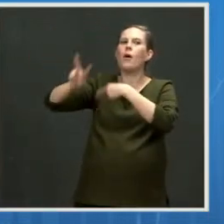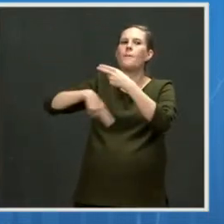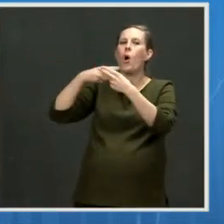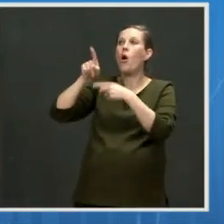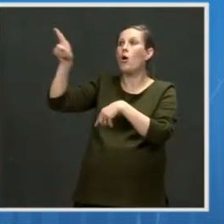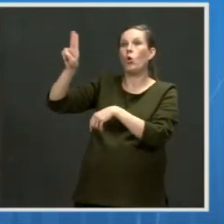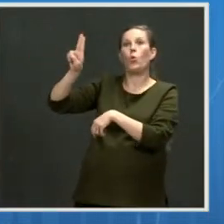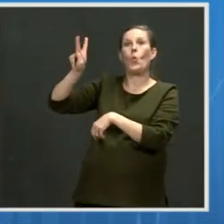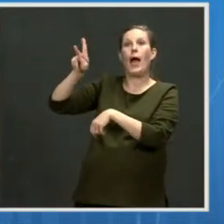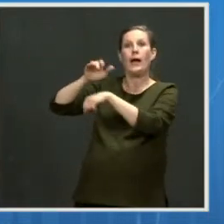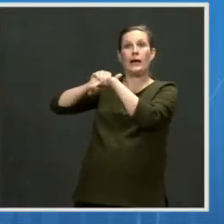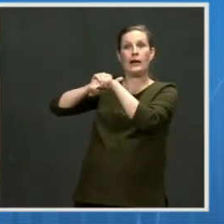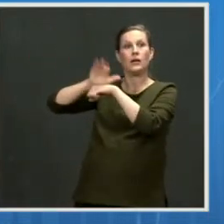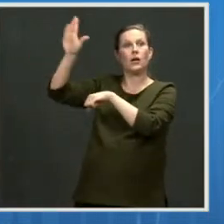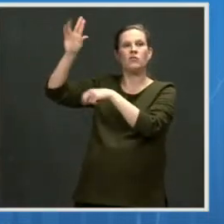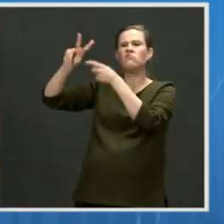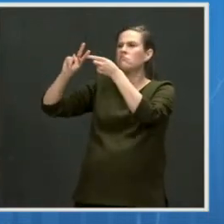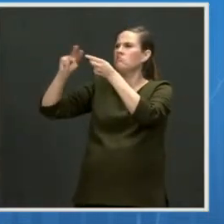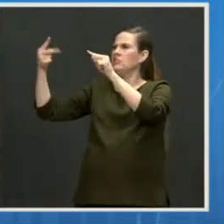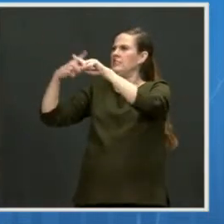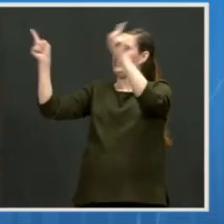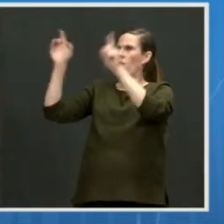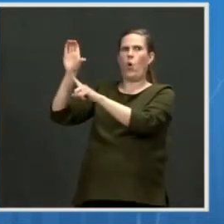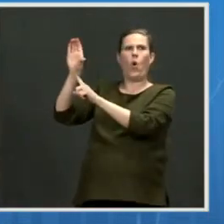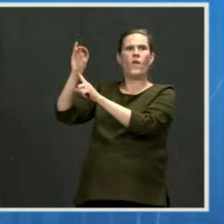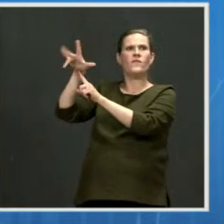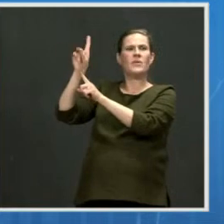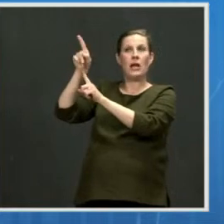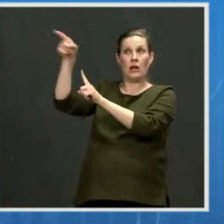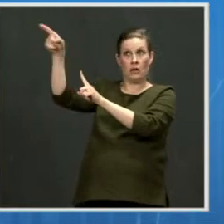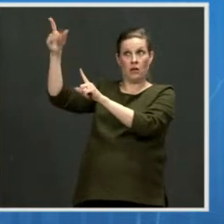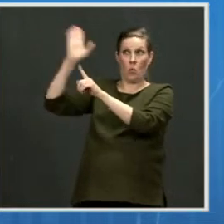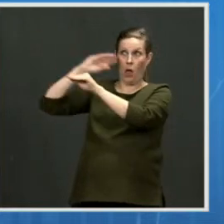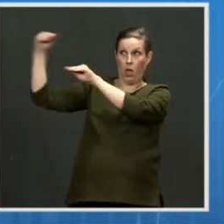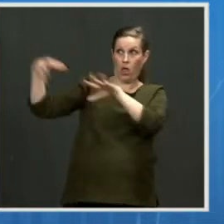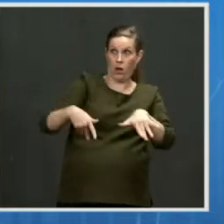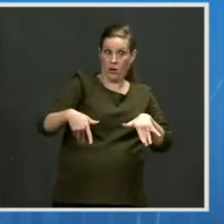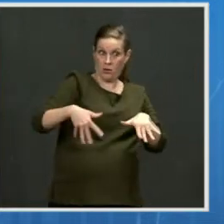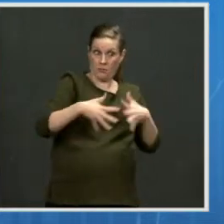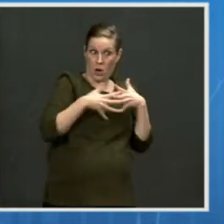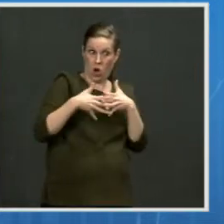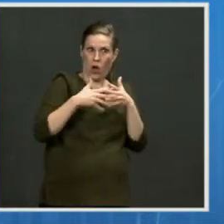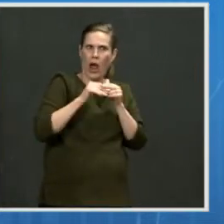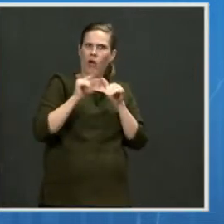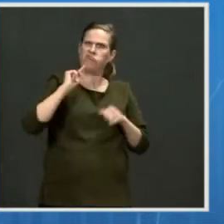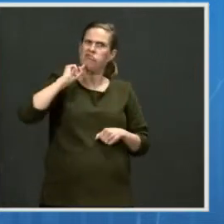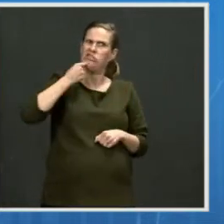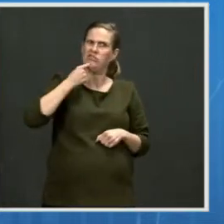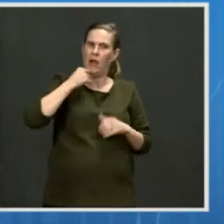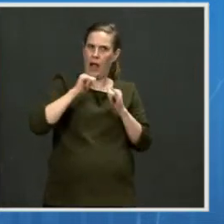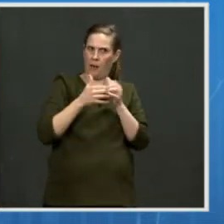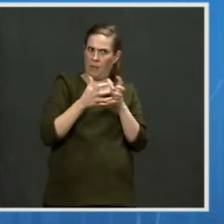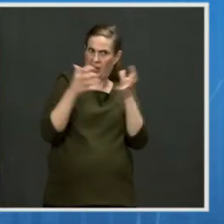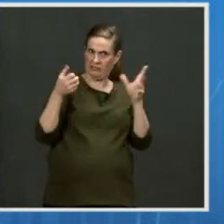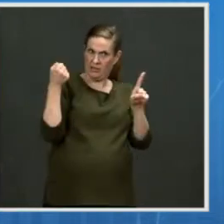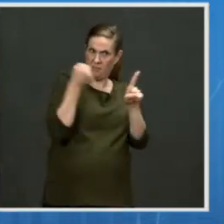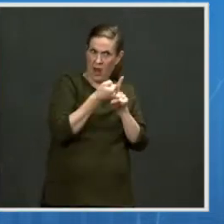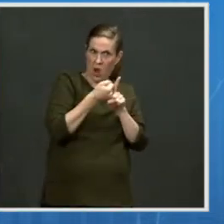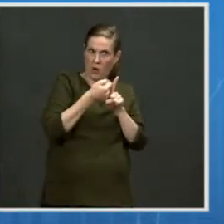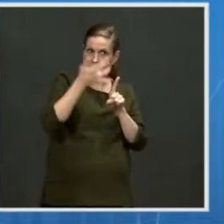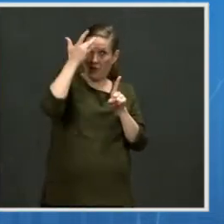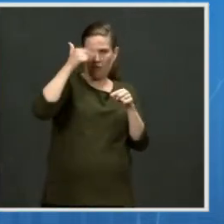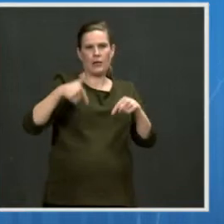B117, we know from our most recent data, is about 26% of circulating virus right now. We are looking at it by region.